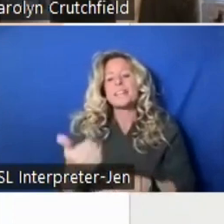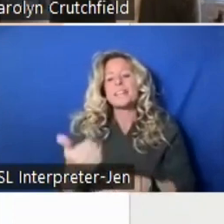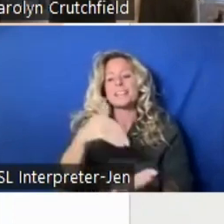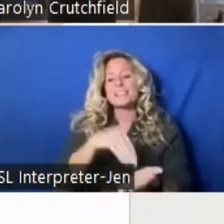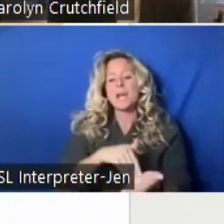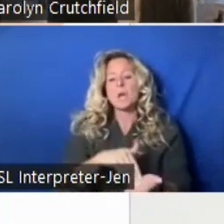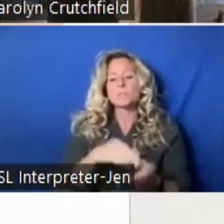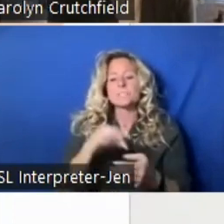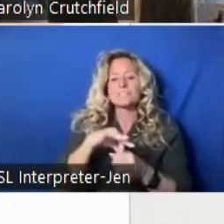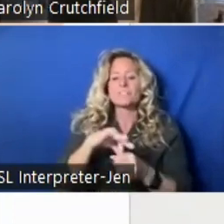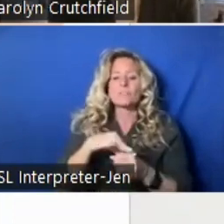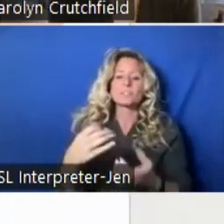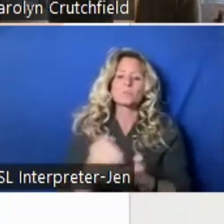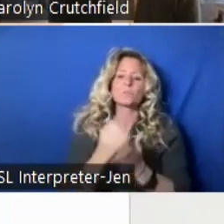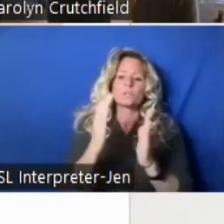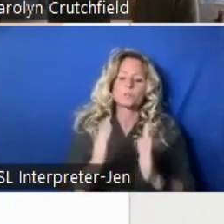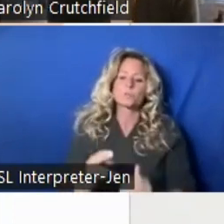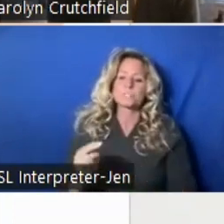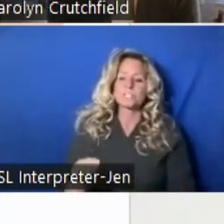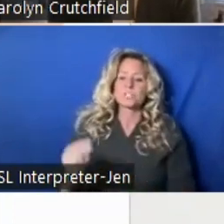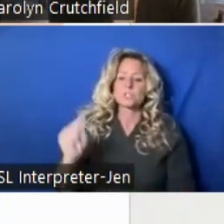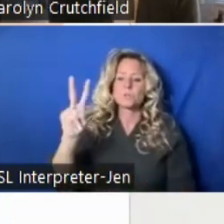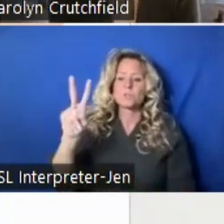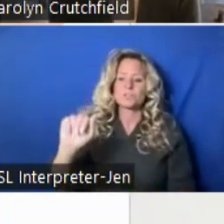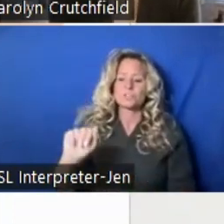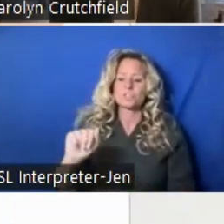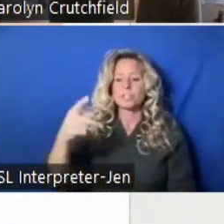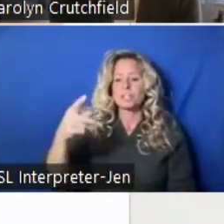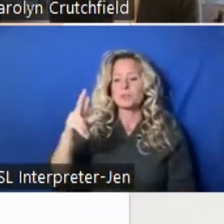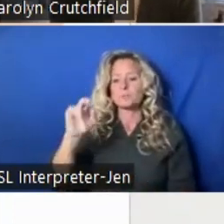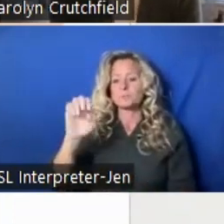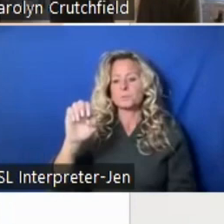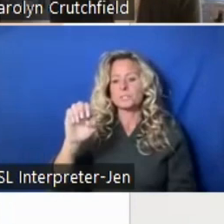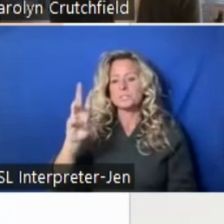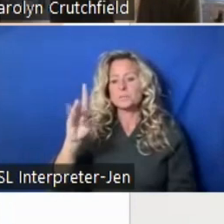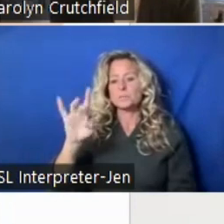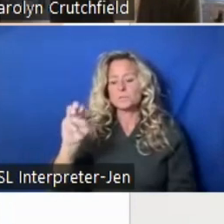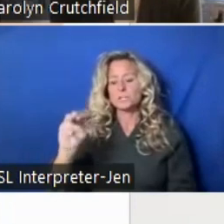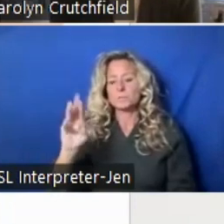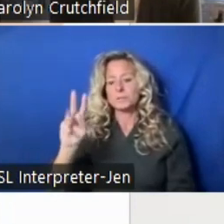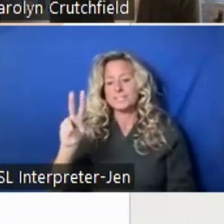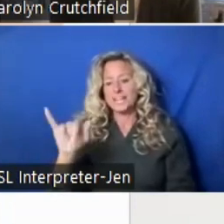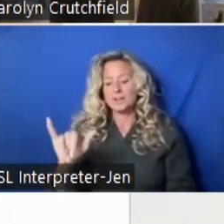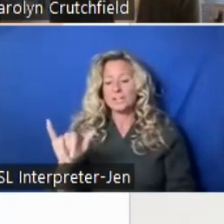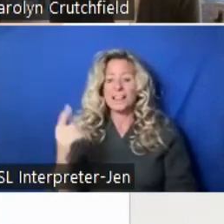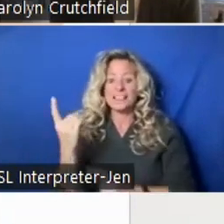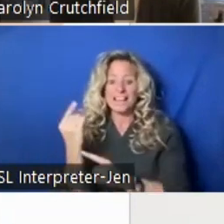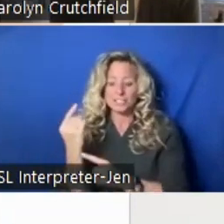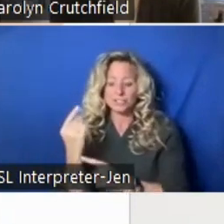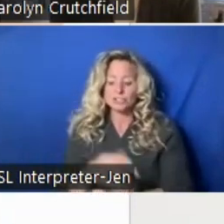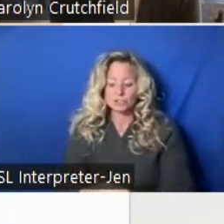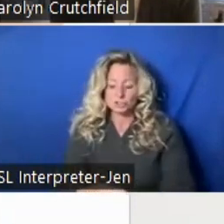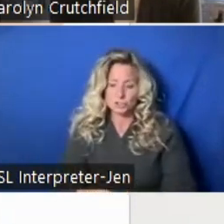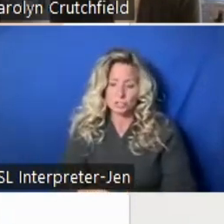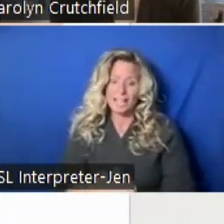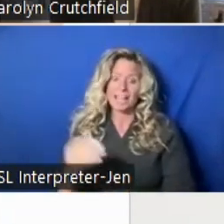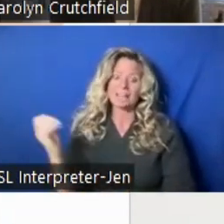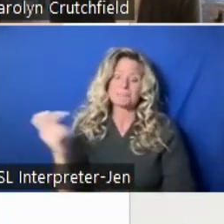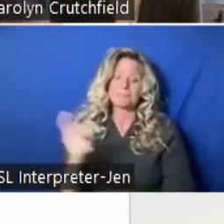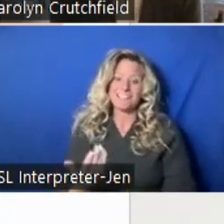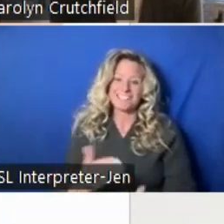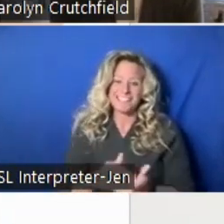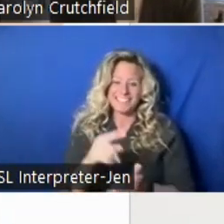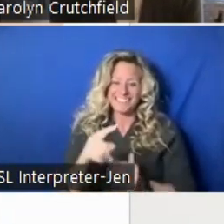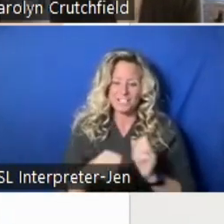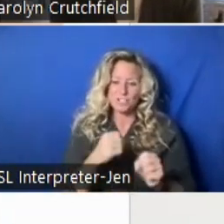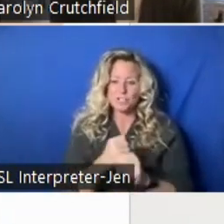Wow. And the winner was a young lady in Northern Virginia in Prince William County last year. And we're bringing the contest back this year. So